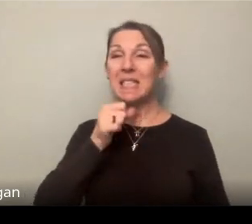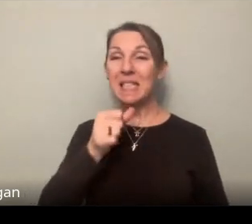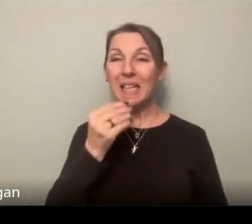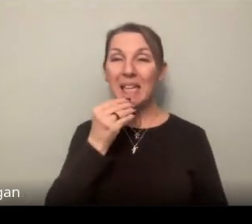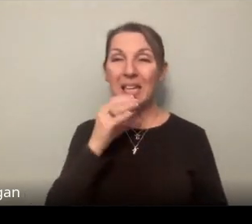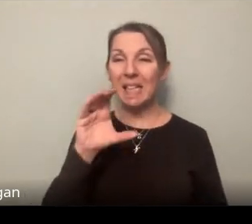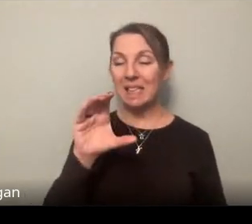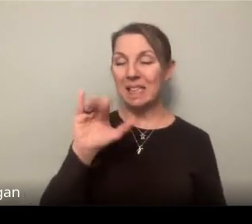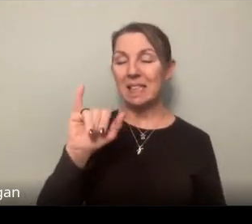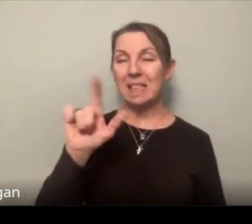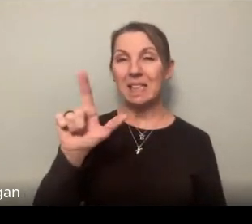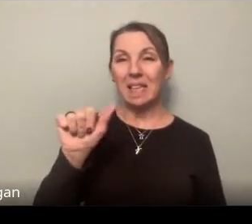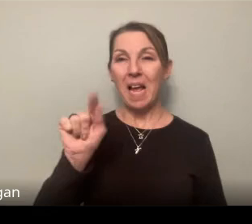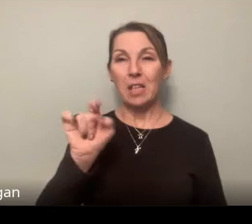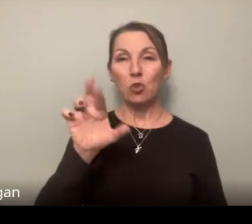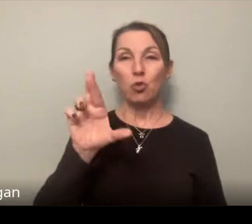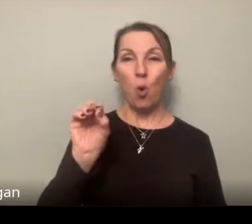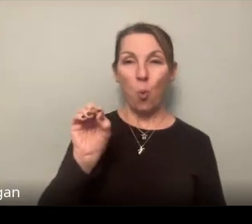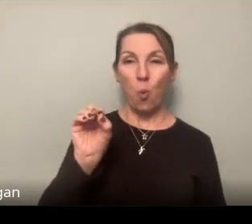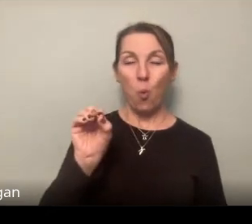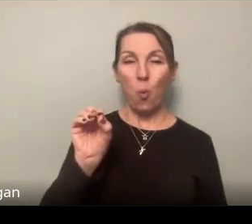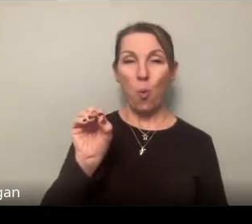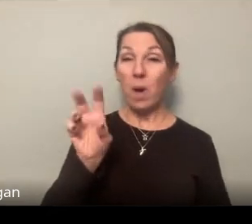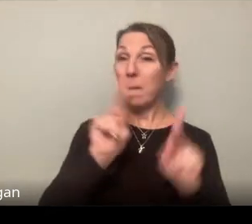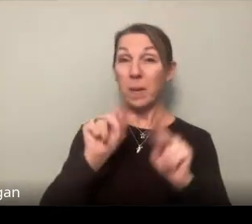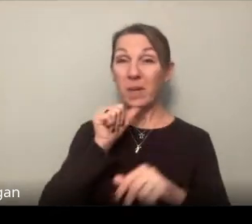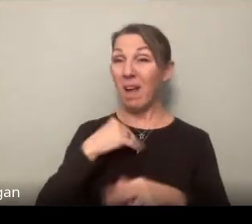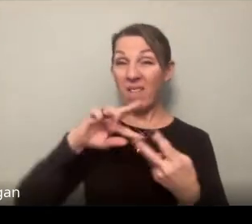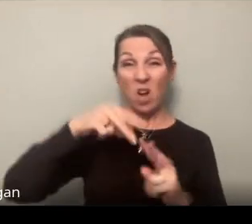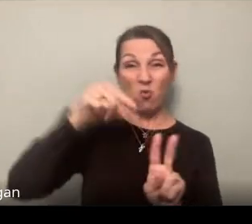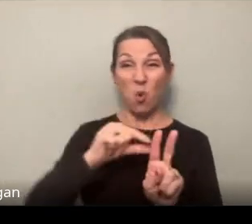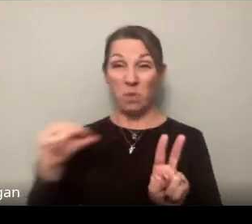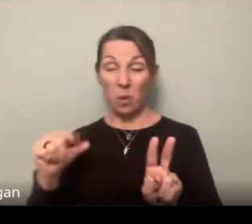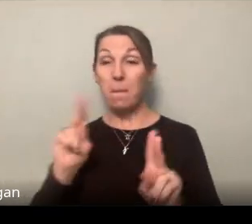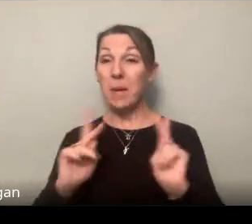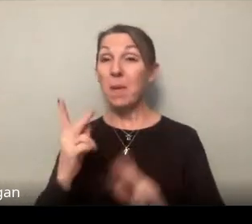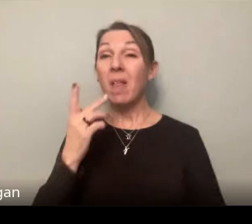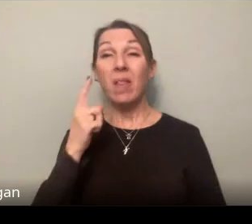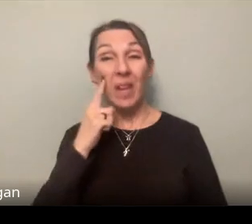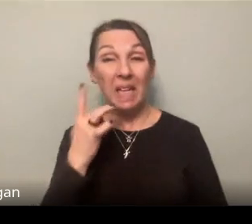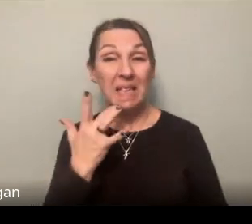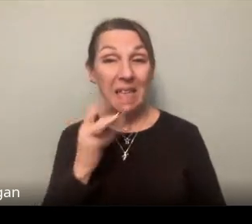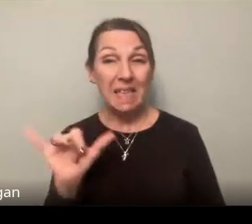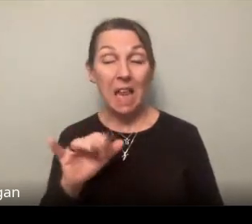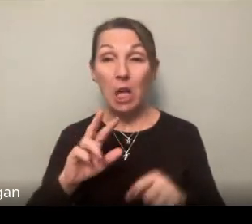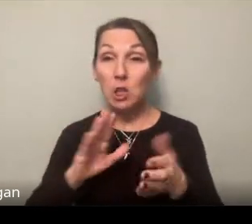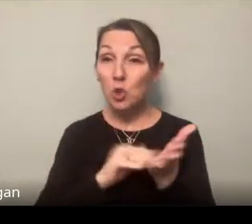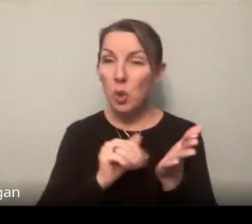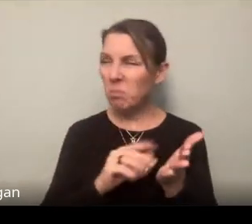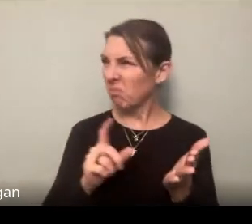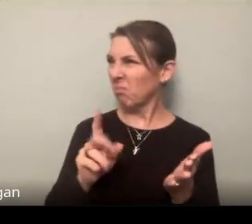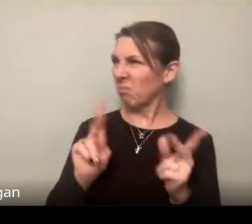that chromosome is, they didn't have it. And those of us, so the people who think it tastes like soap, and those of us who Wait, people think it tastes